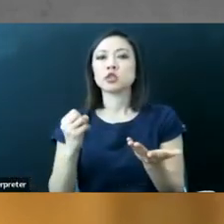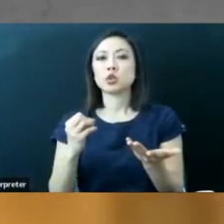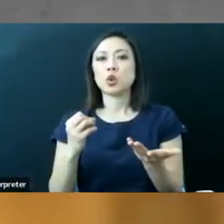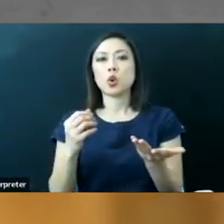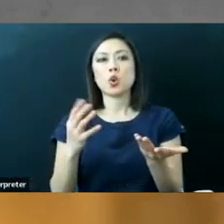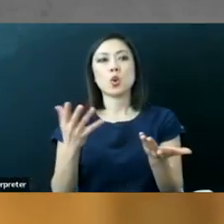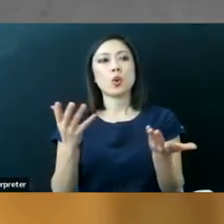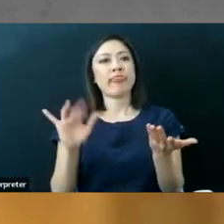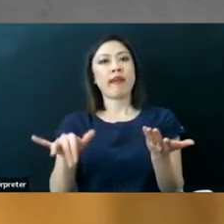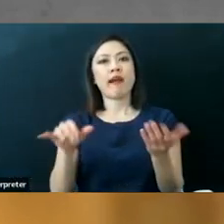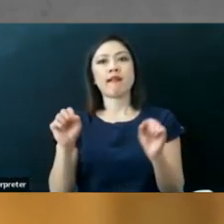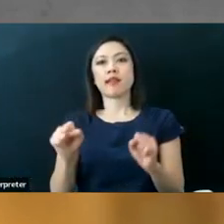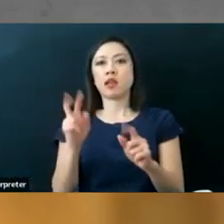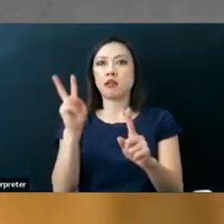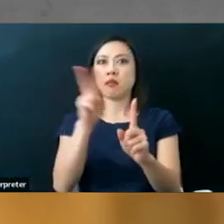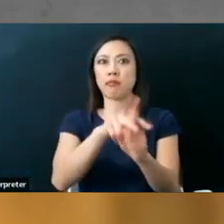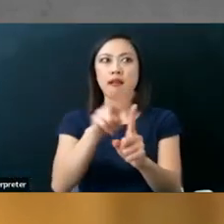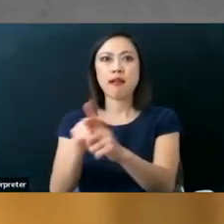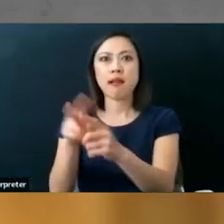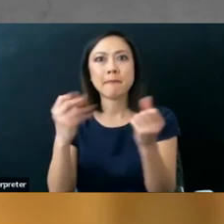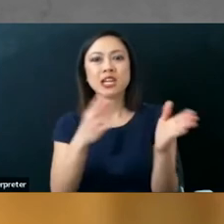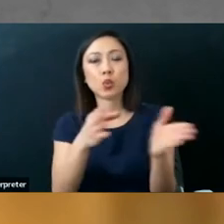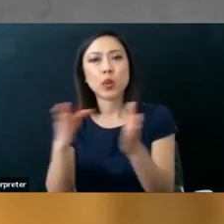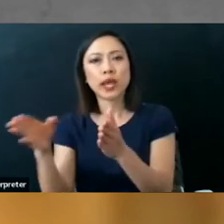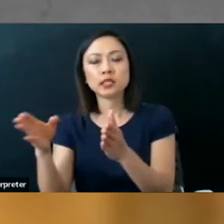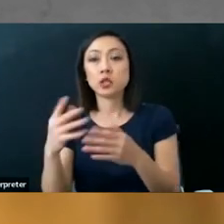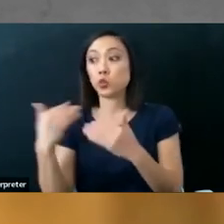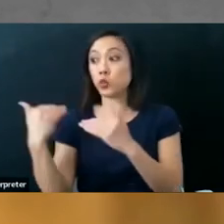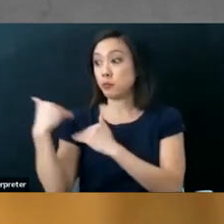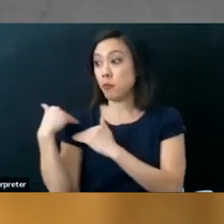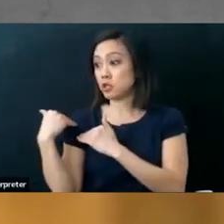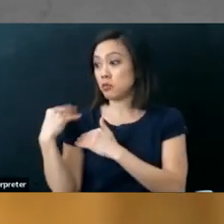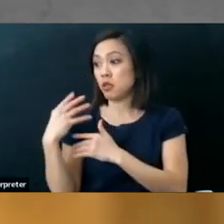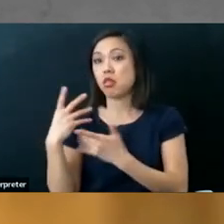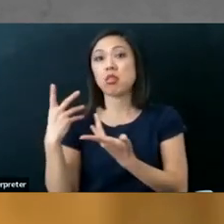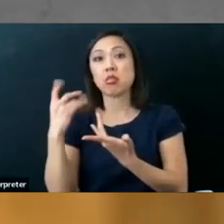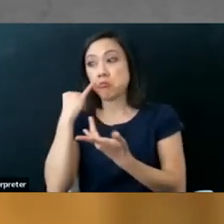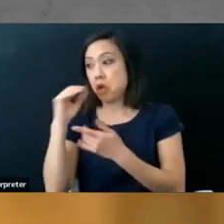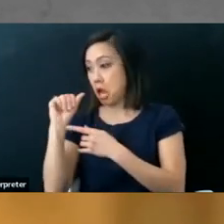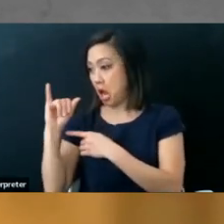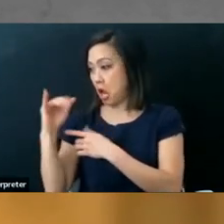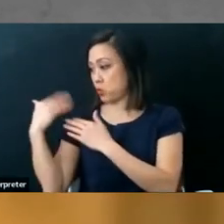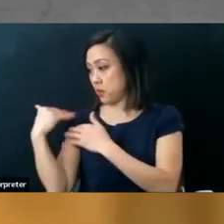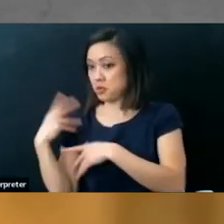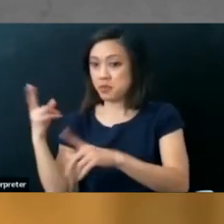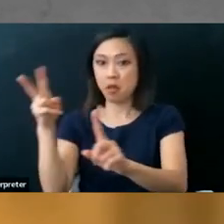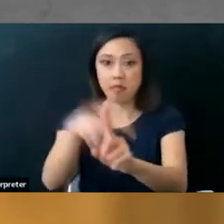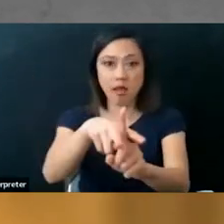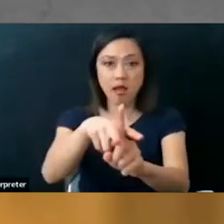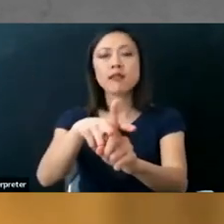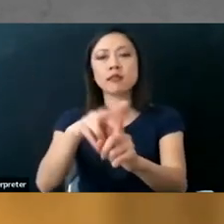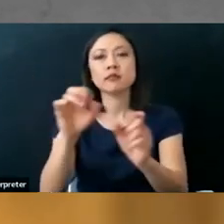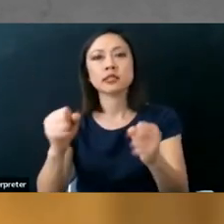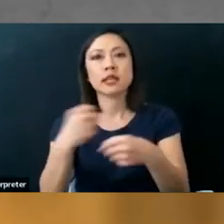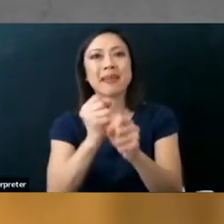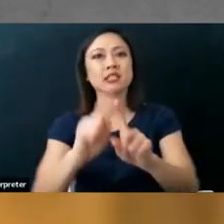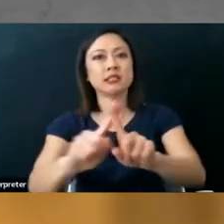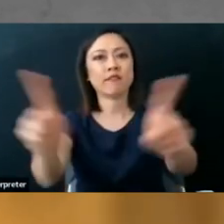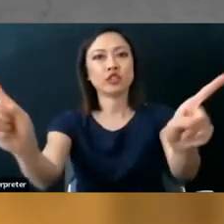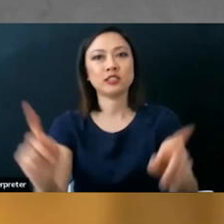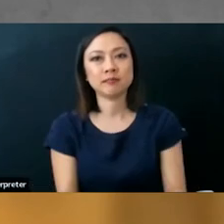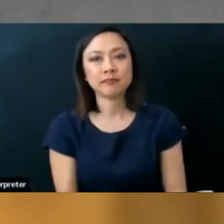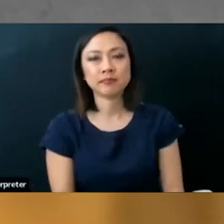applied can really make a fundamental and exciting difference. How do you socialize that concept so that people understand it,